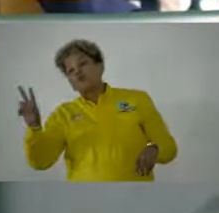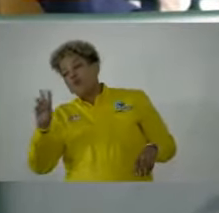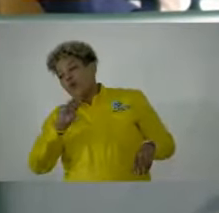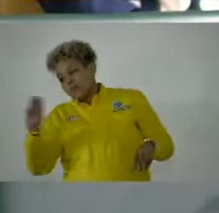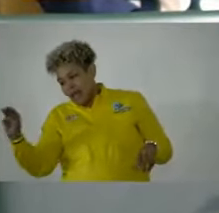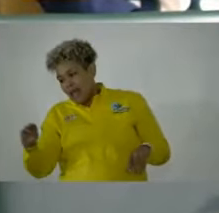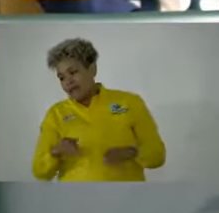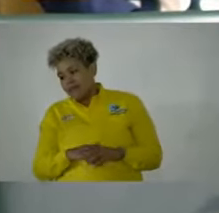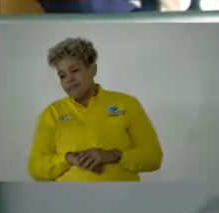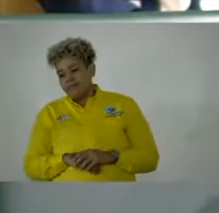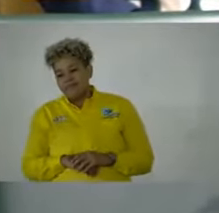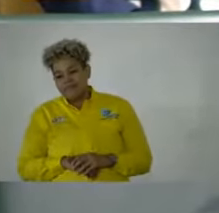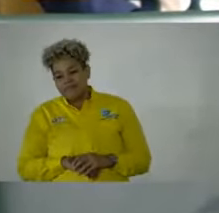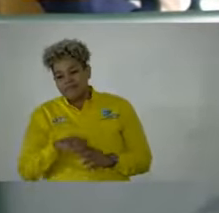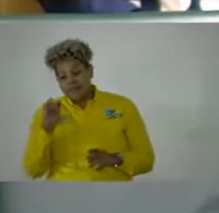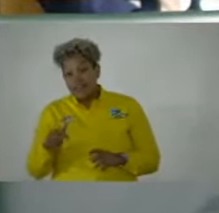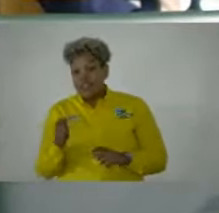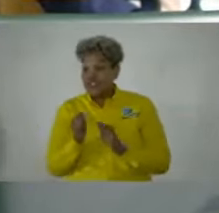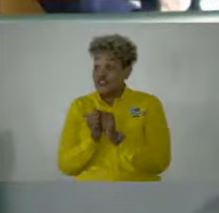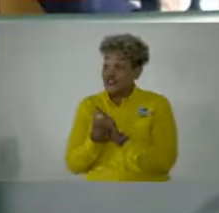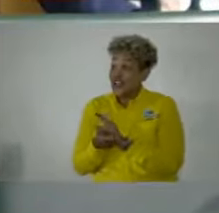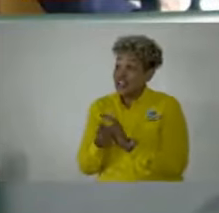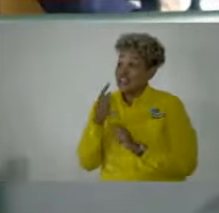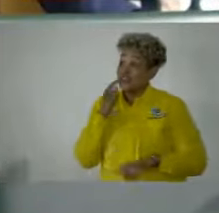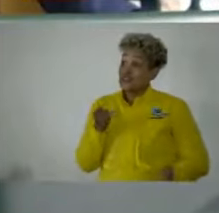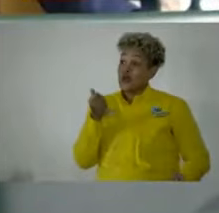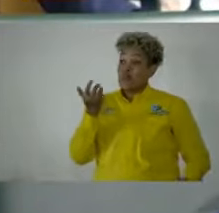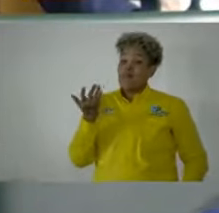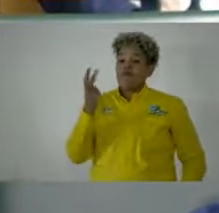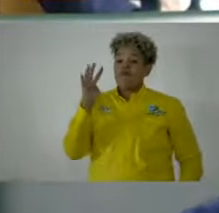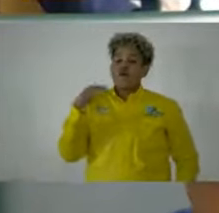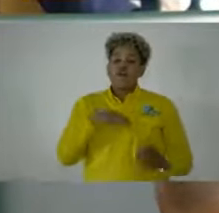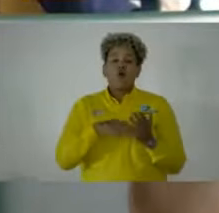million. And that translates to a mere